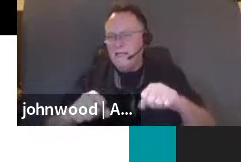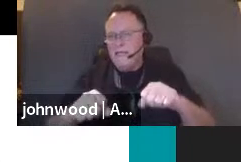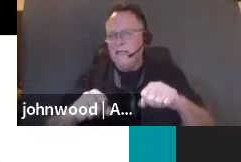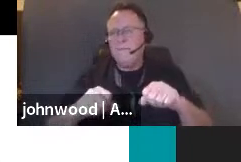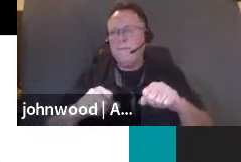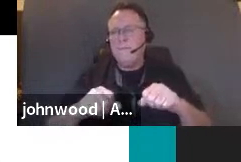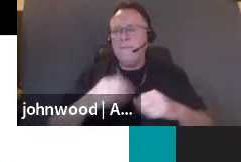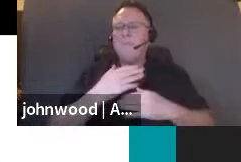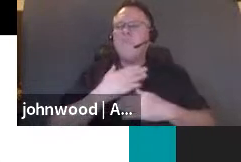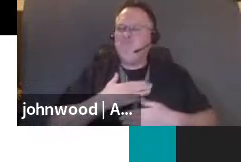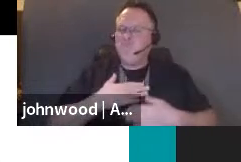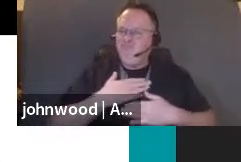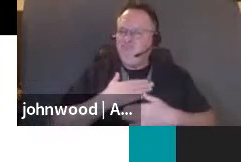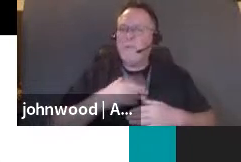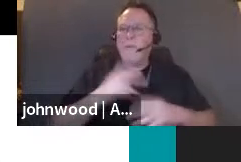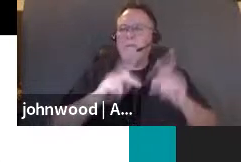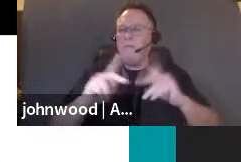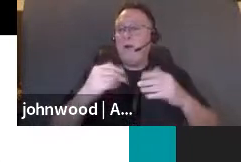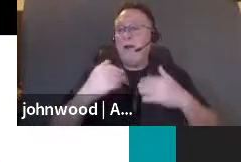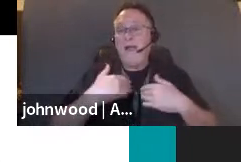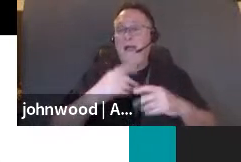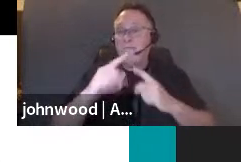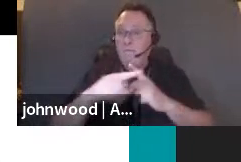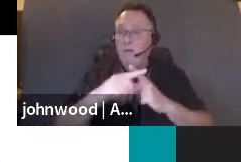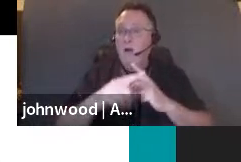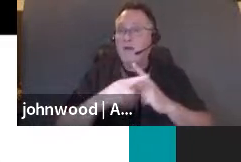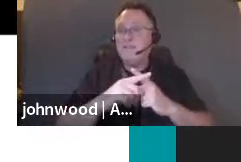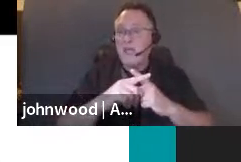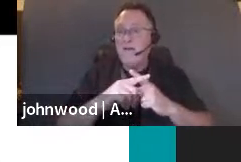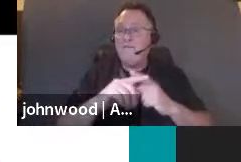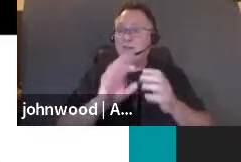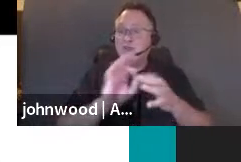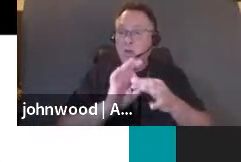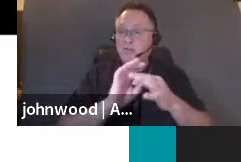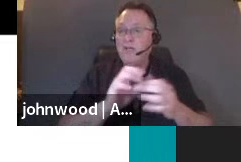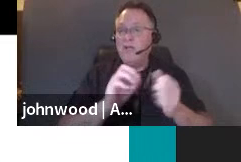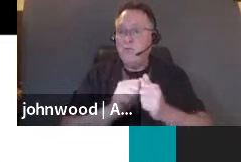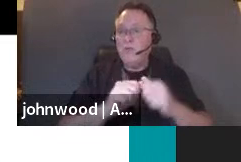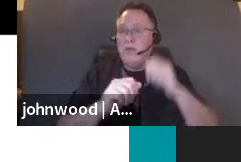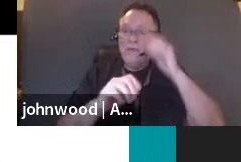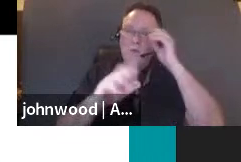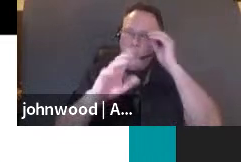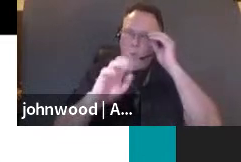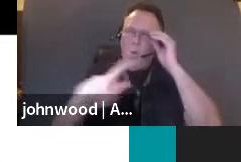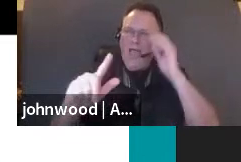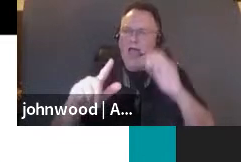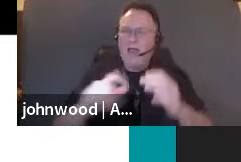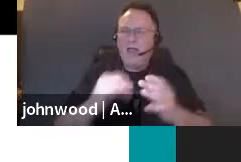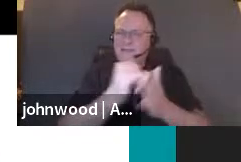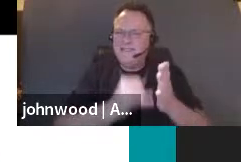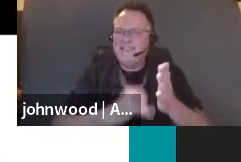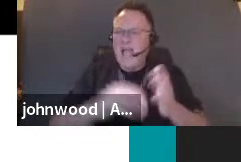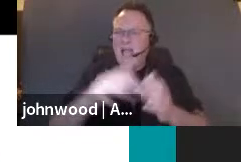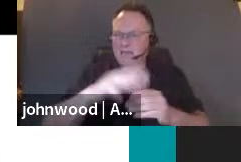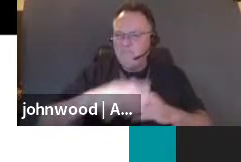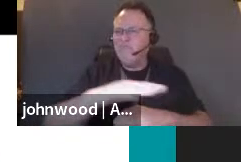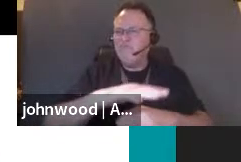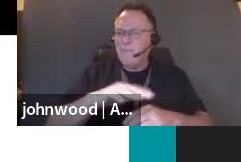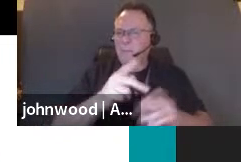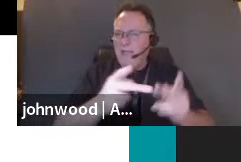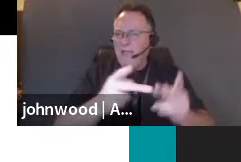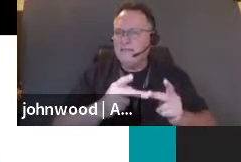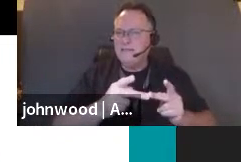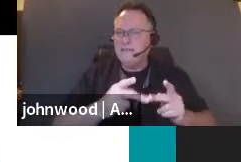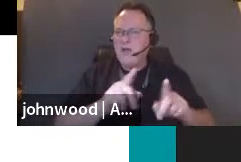have, people tend to have positive associations with well-designed places. And they also tend to, by default,